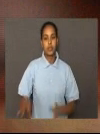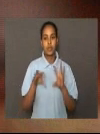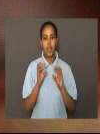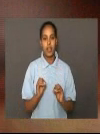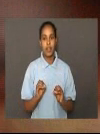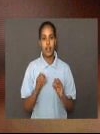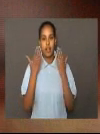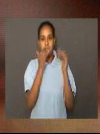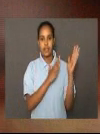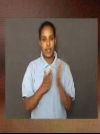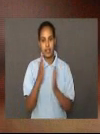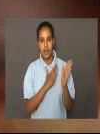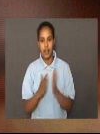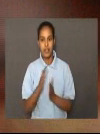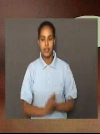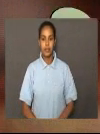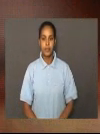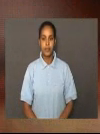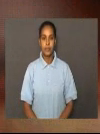Students, let's get ready.